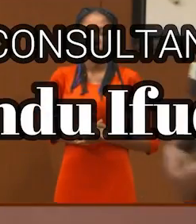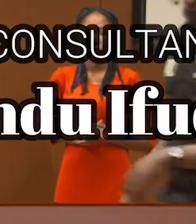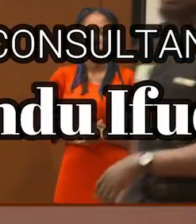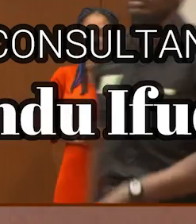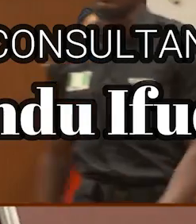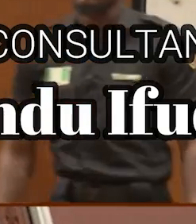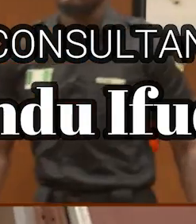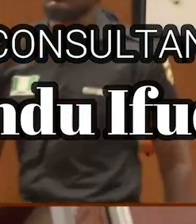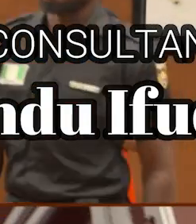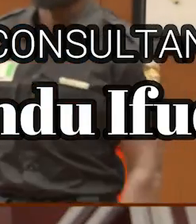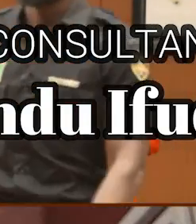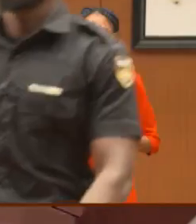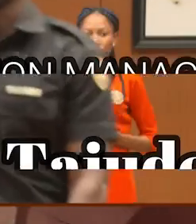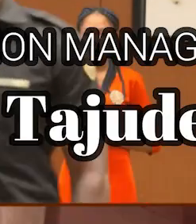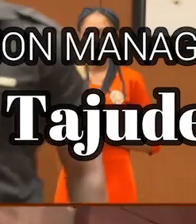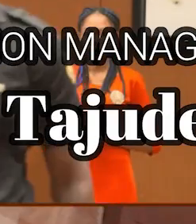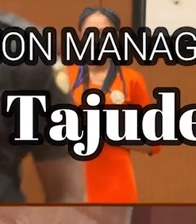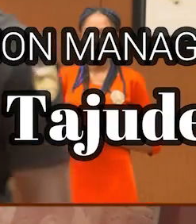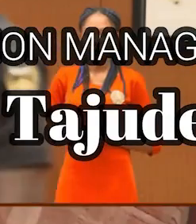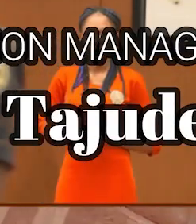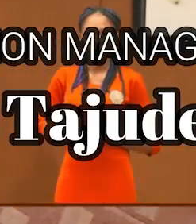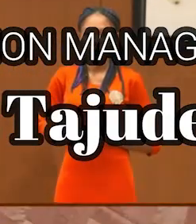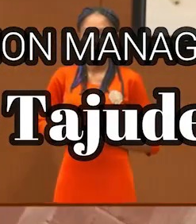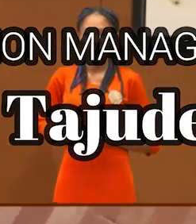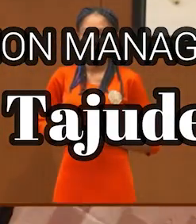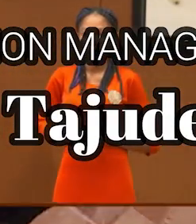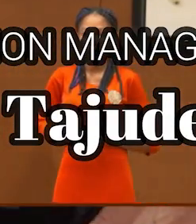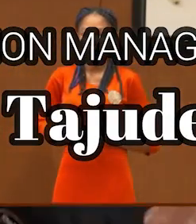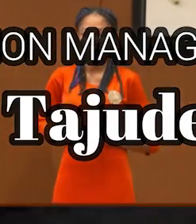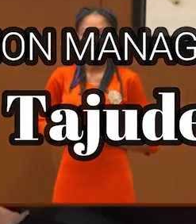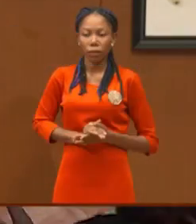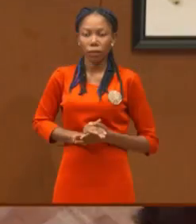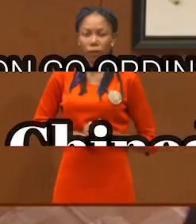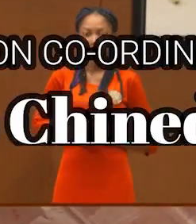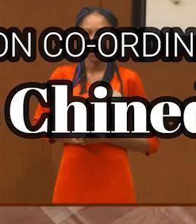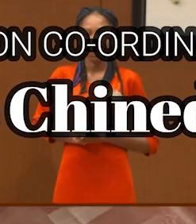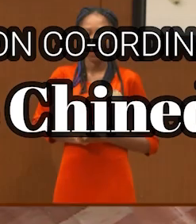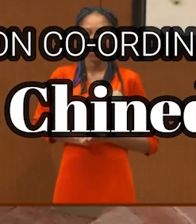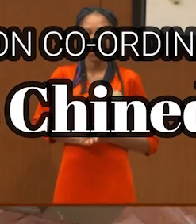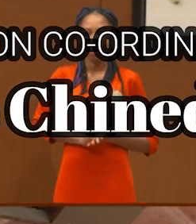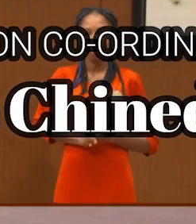Have you been cheated or have a dispute and want justice? Don't take laws into your hands.